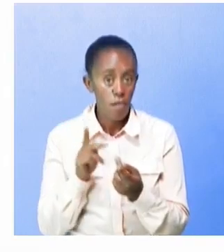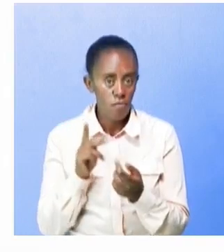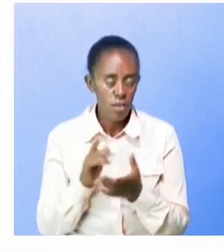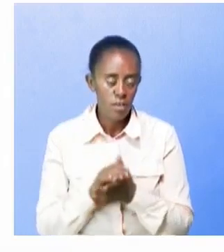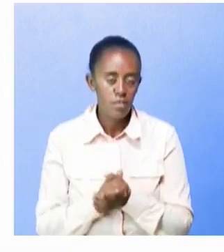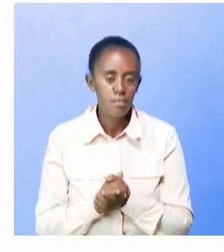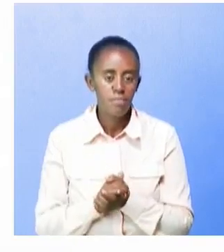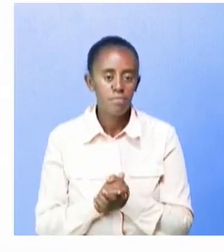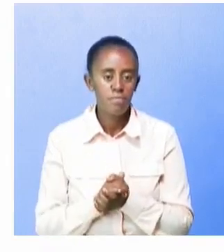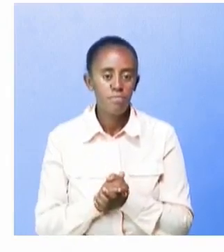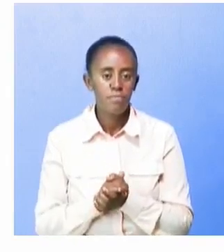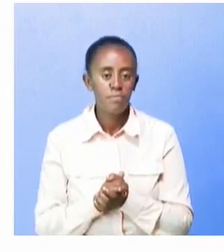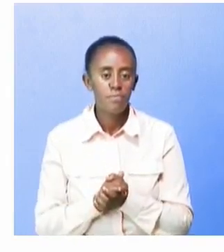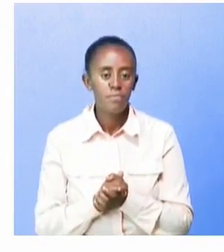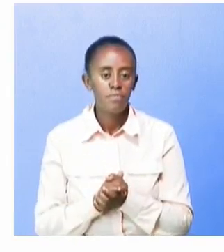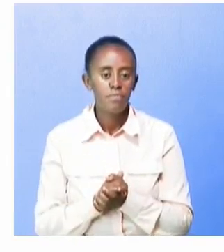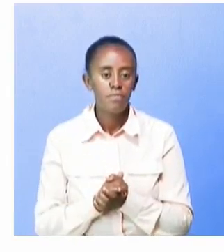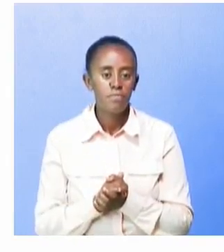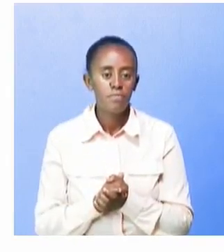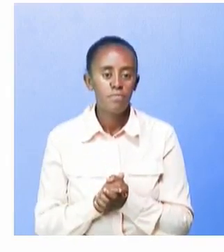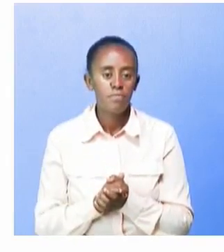perfect.